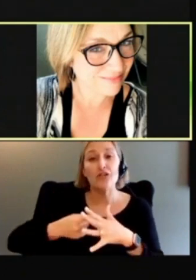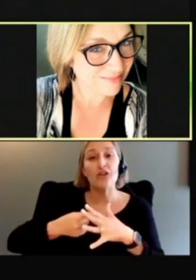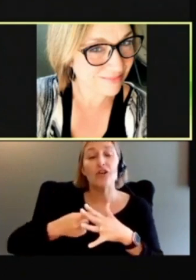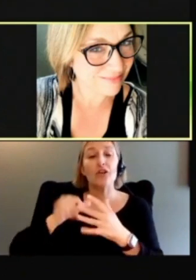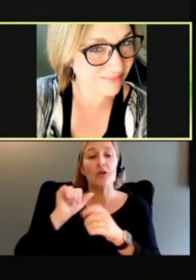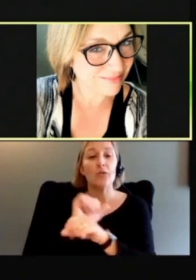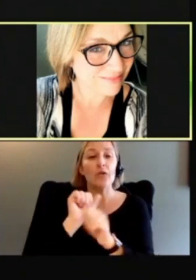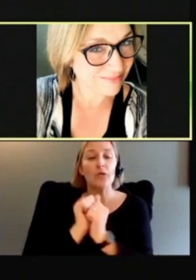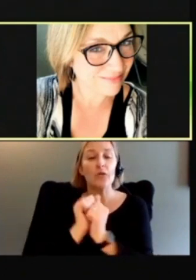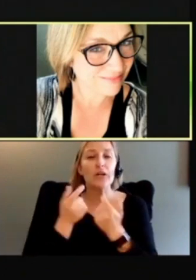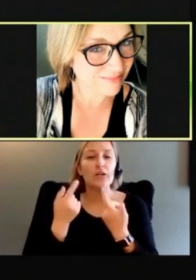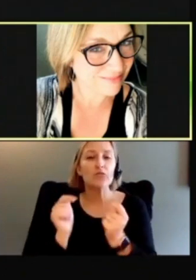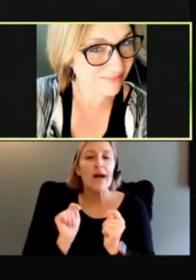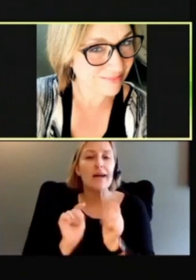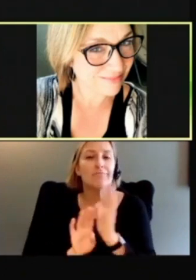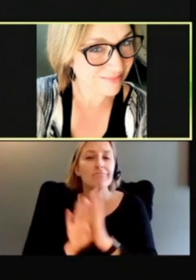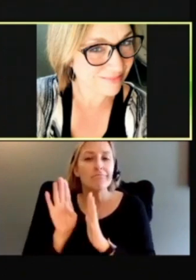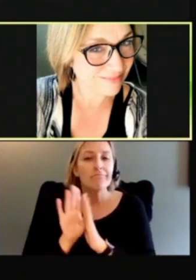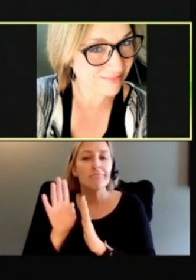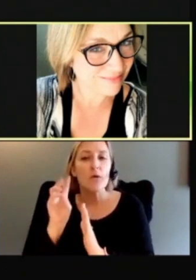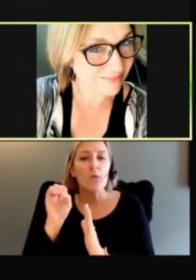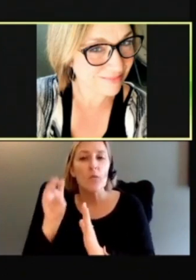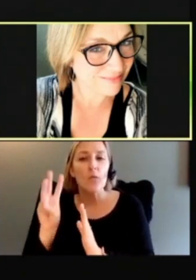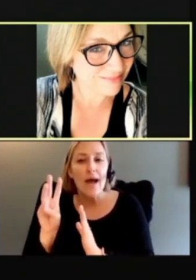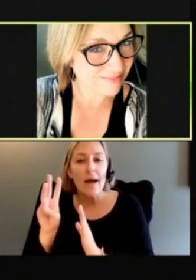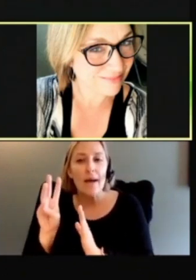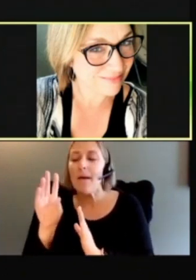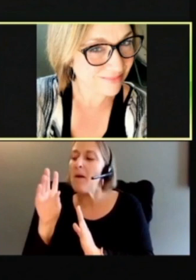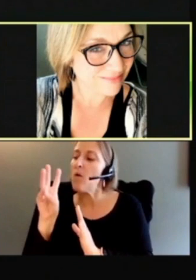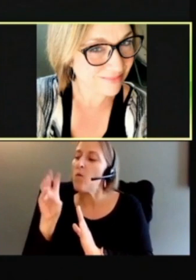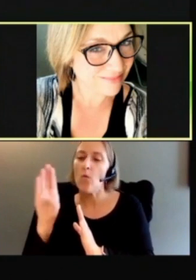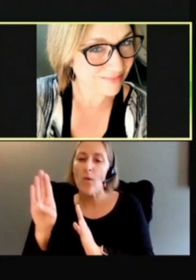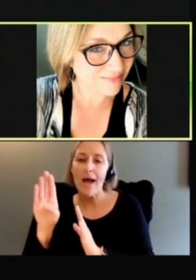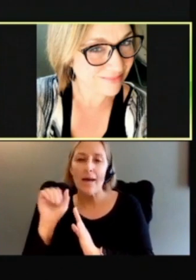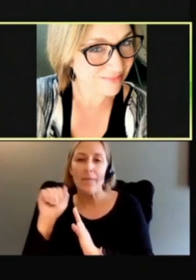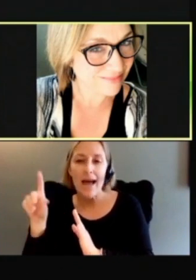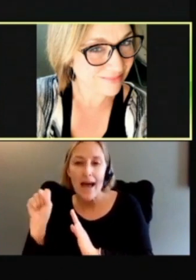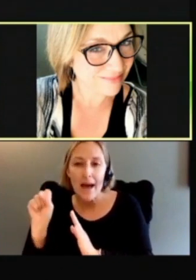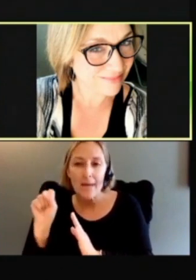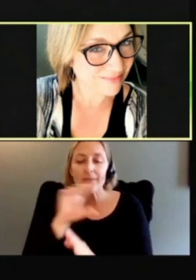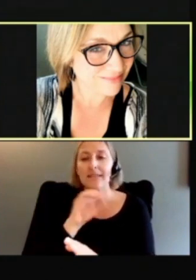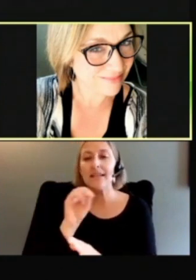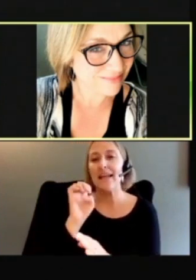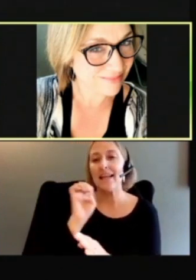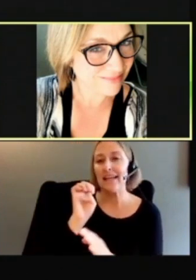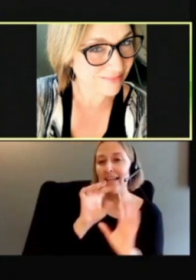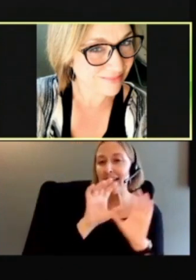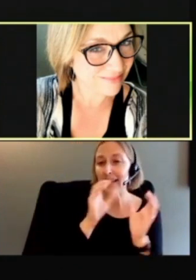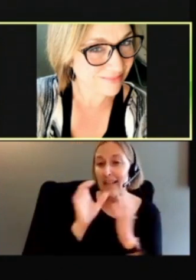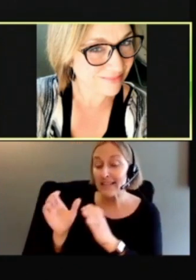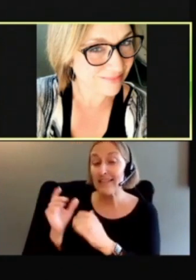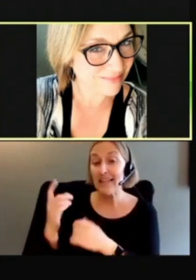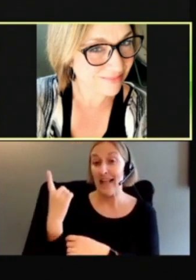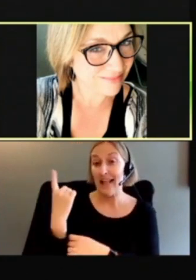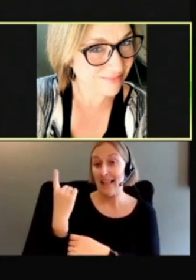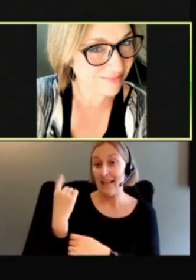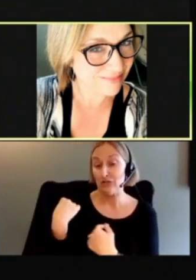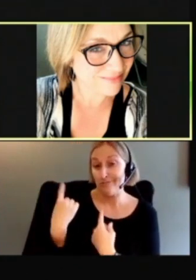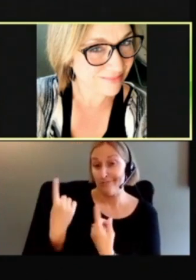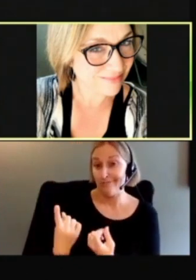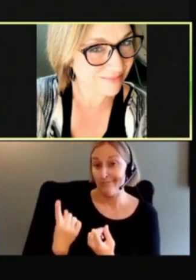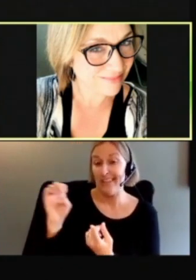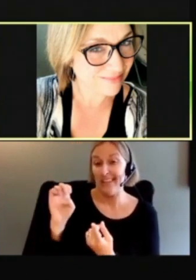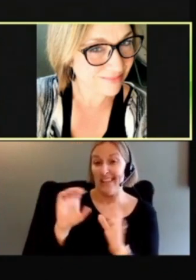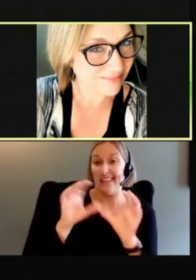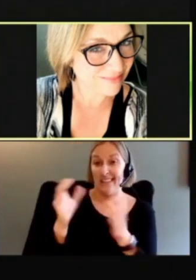in developing web apps and e-classes. And needless to say, in the past year, the e-classes have really taken